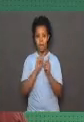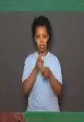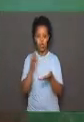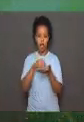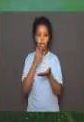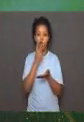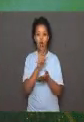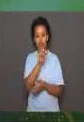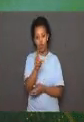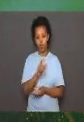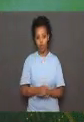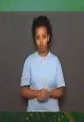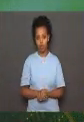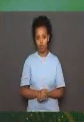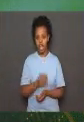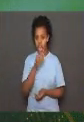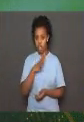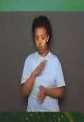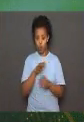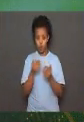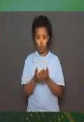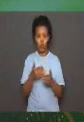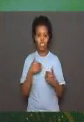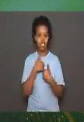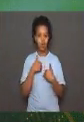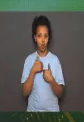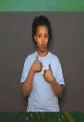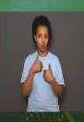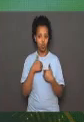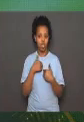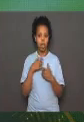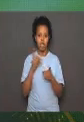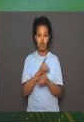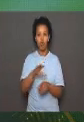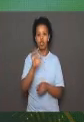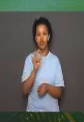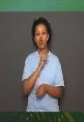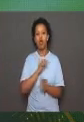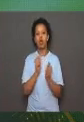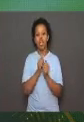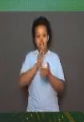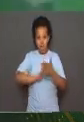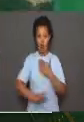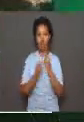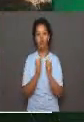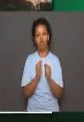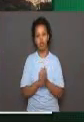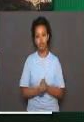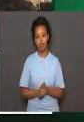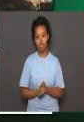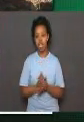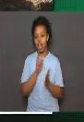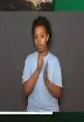answers. Like humans, animals are born with innate behaviors as well.